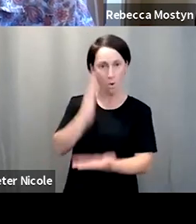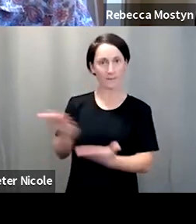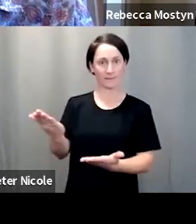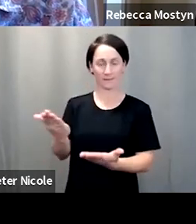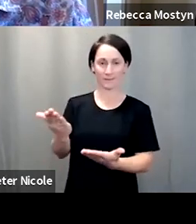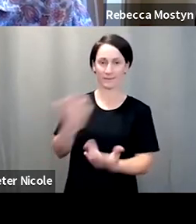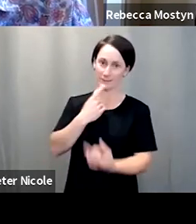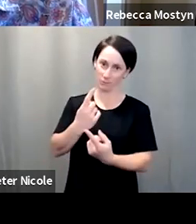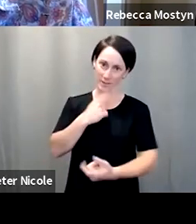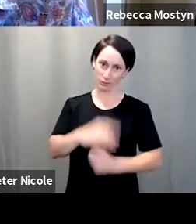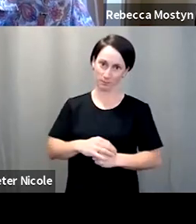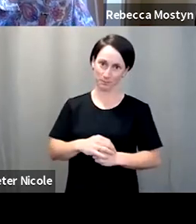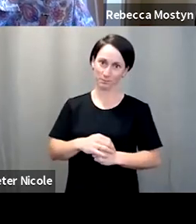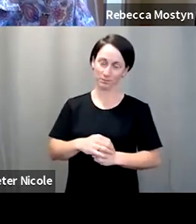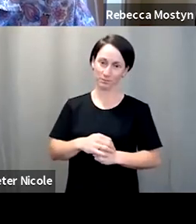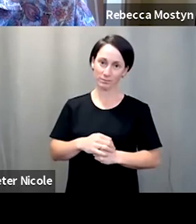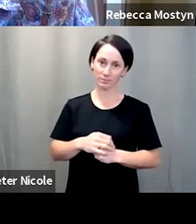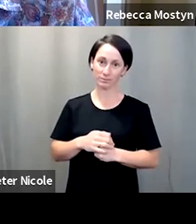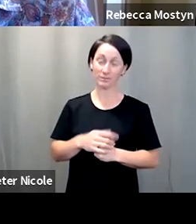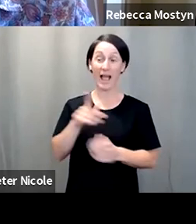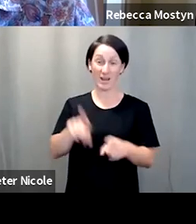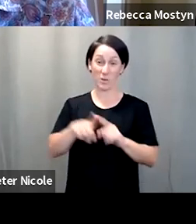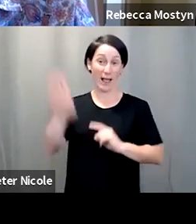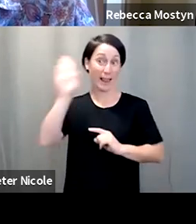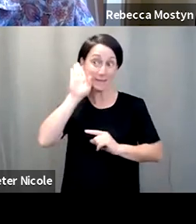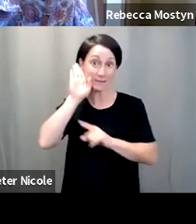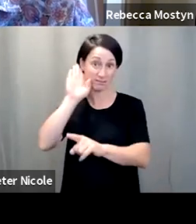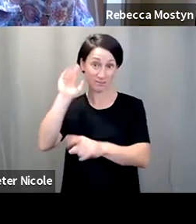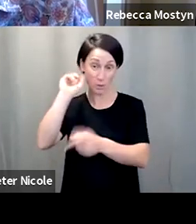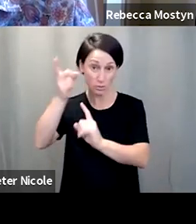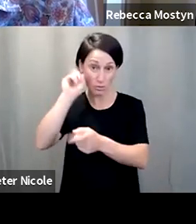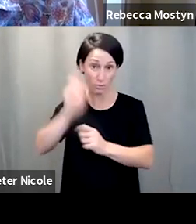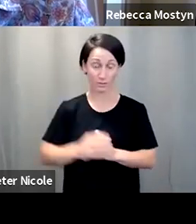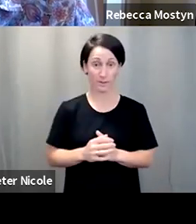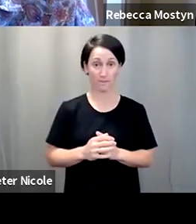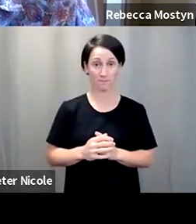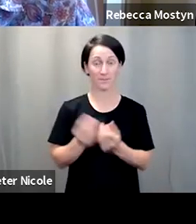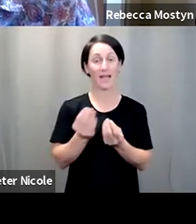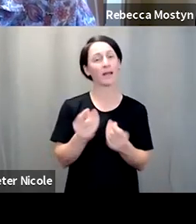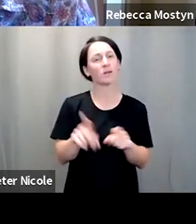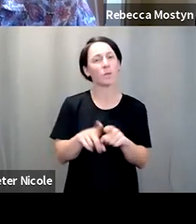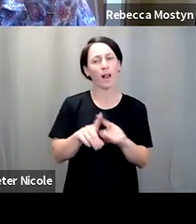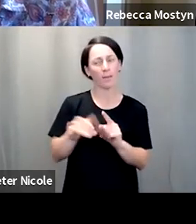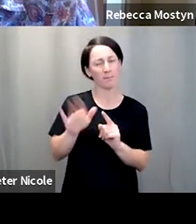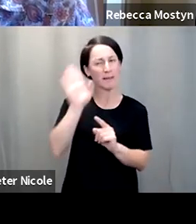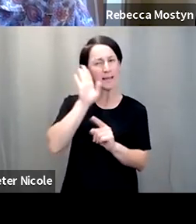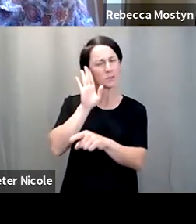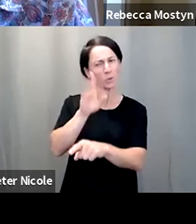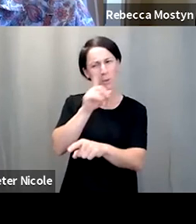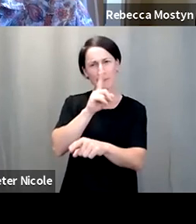members and listening to them and their concerns, and particularly the people who are more cautious that you're speaking